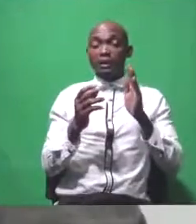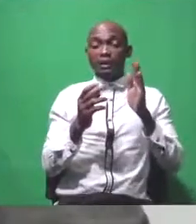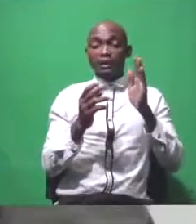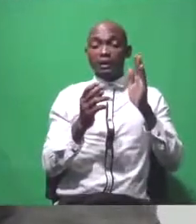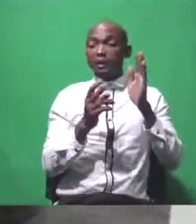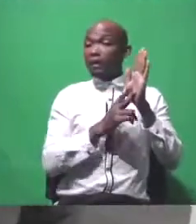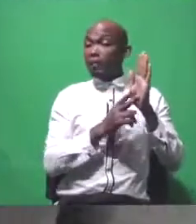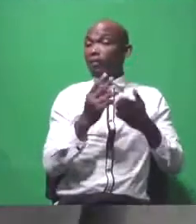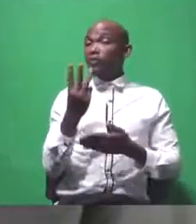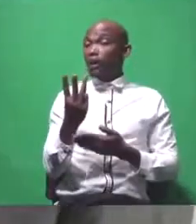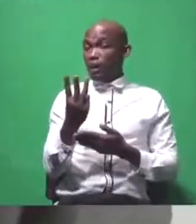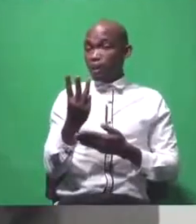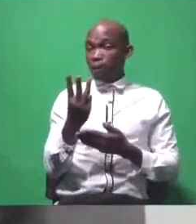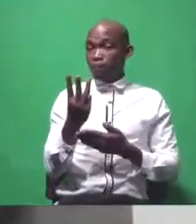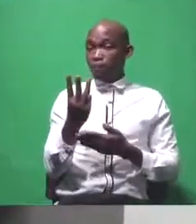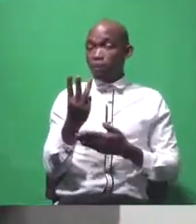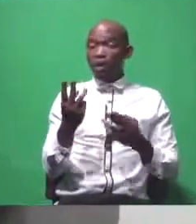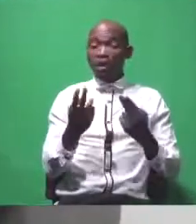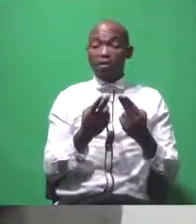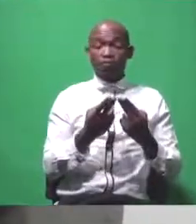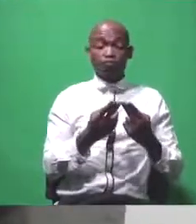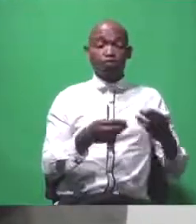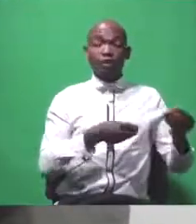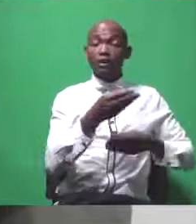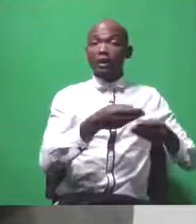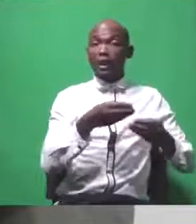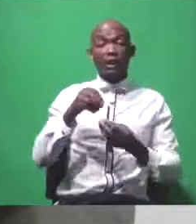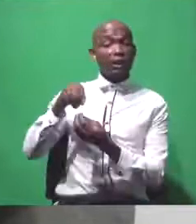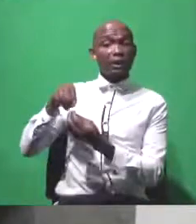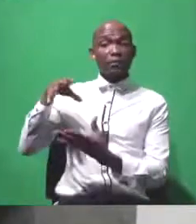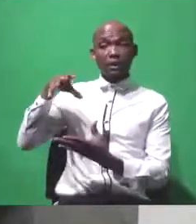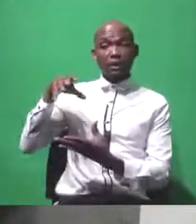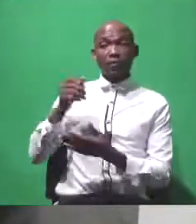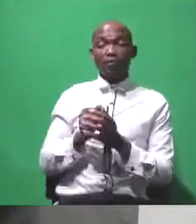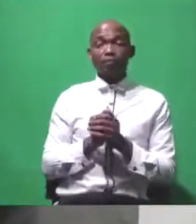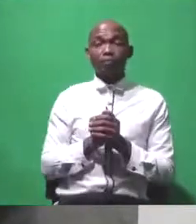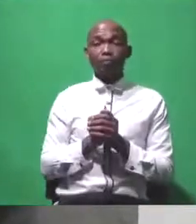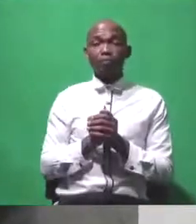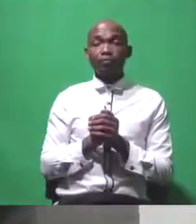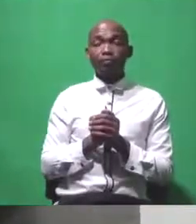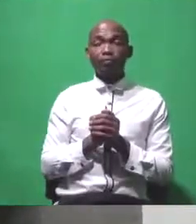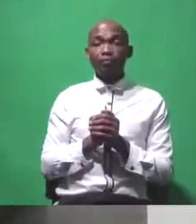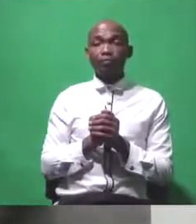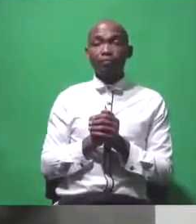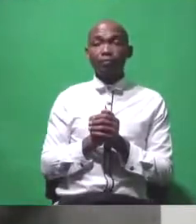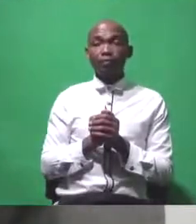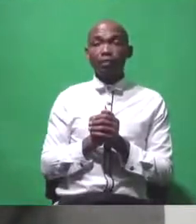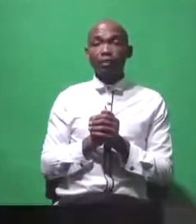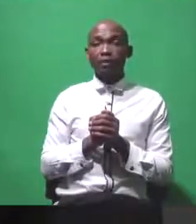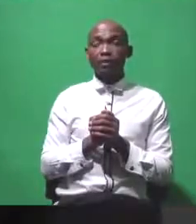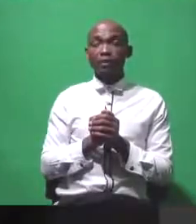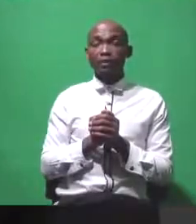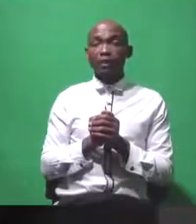7.3. Another one is selling expenses. Selling expenses